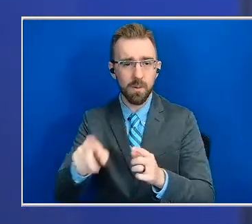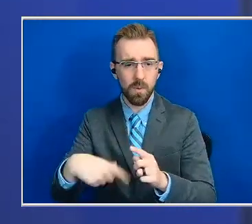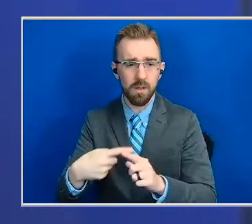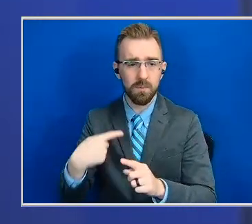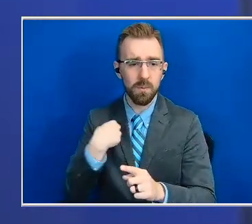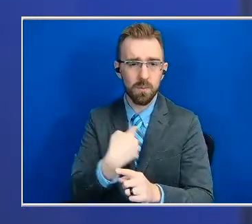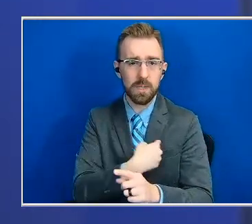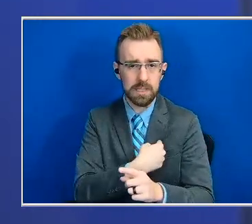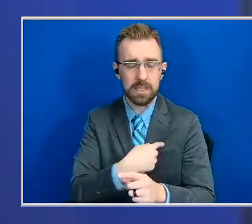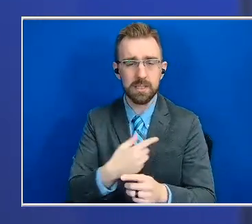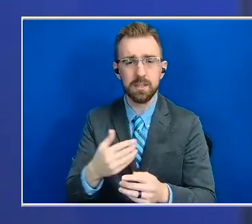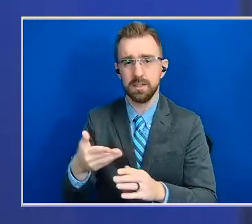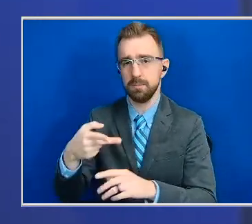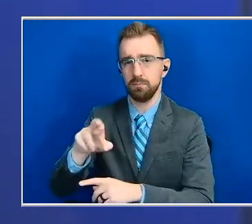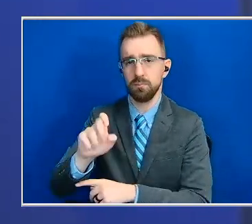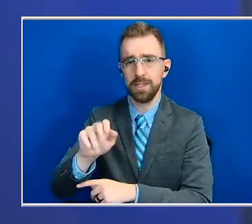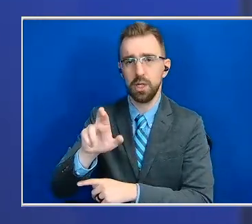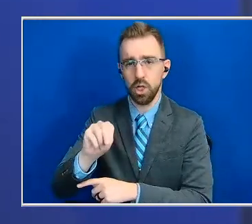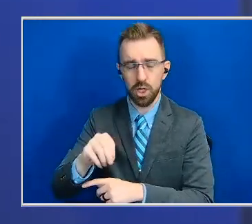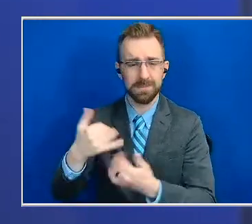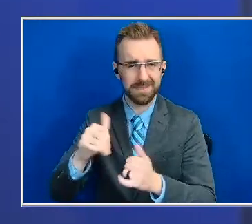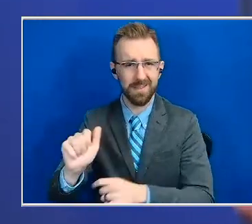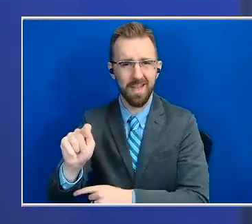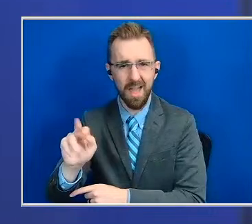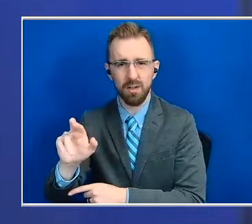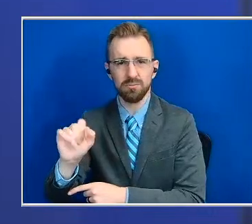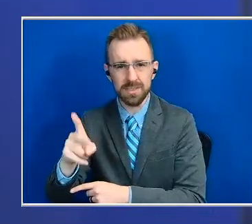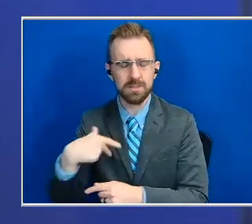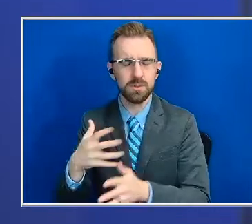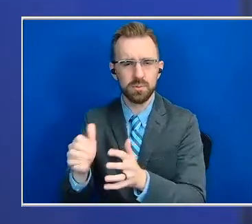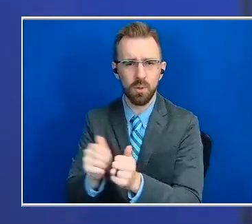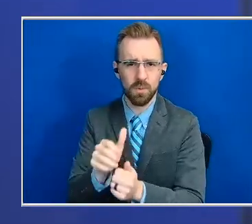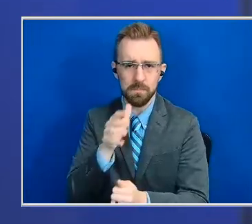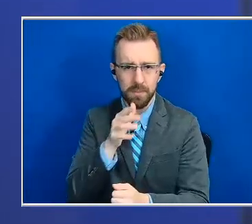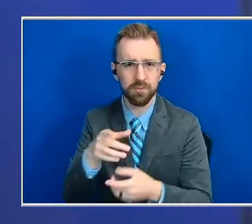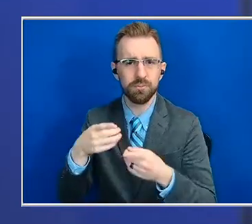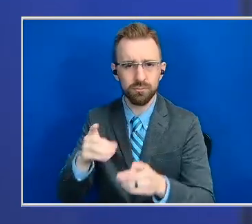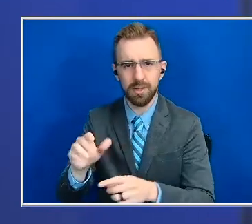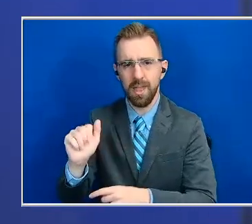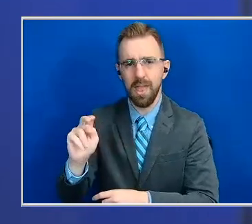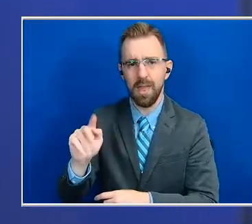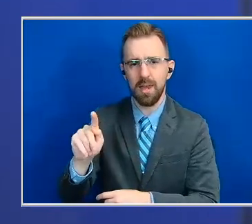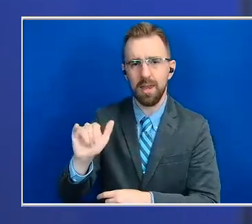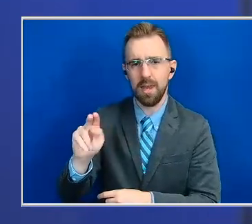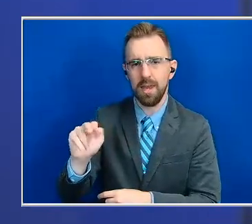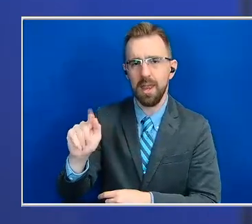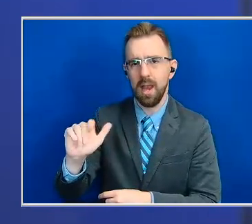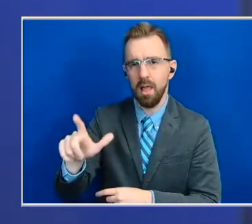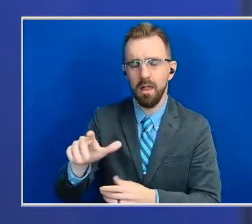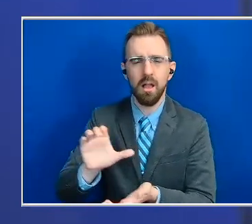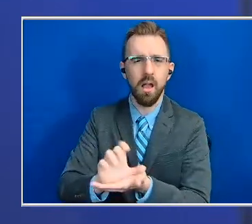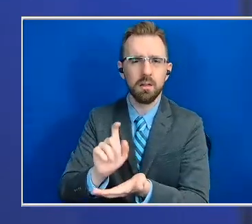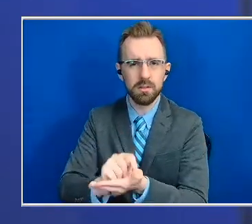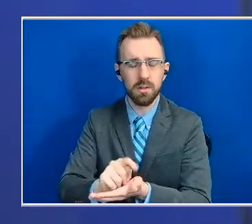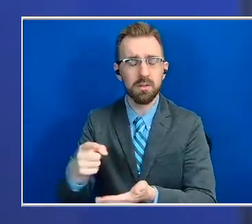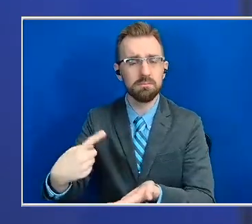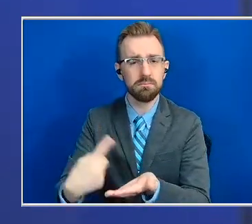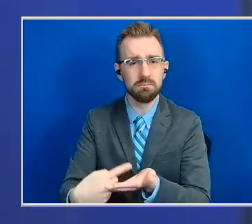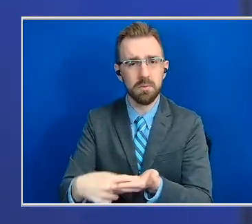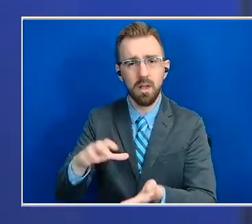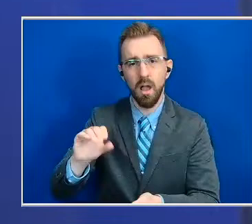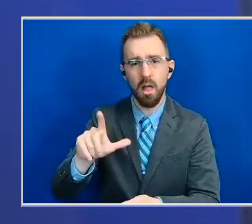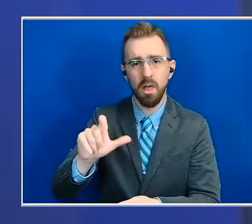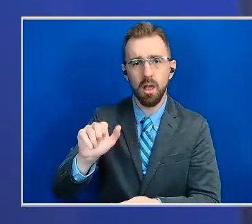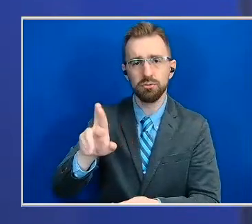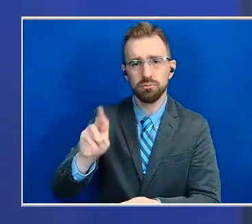babies who are so much at risk, when we go talk to mothers during their antenatal consults, one of the things we talk about is that colostrum, it doesn't look like